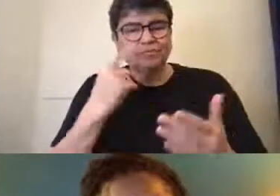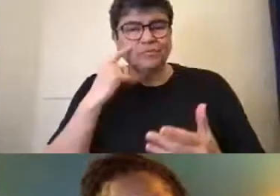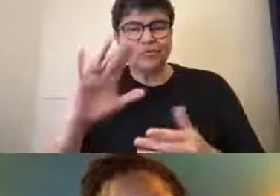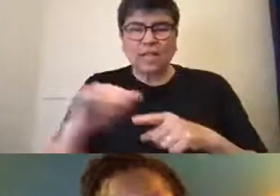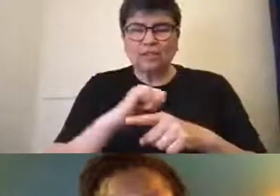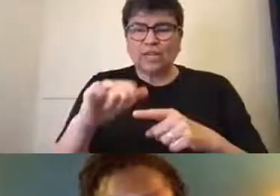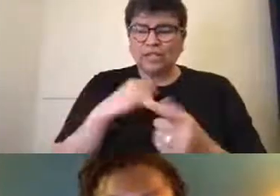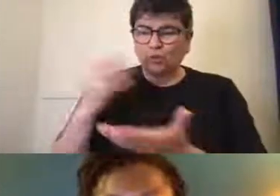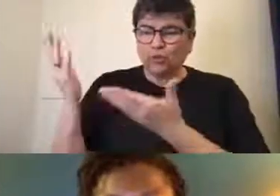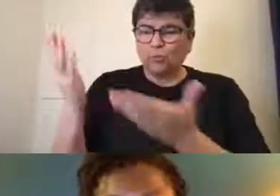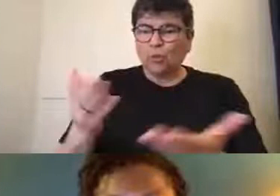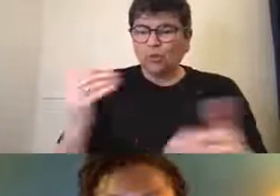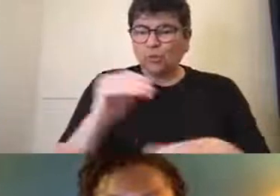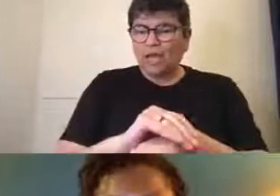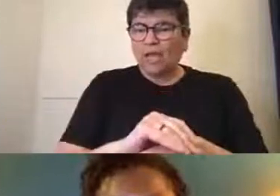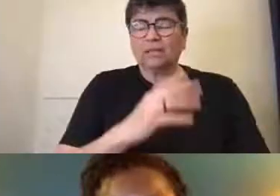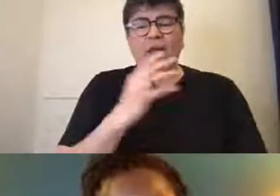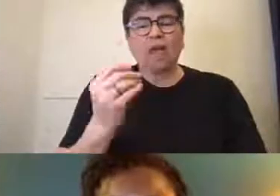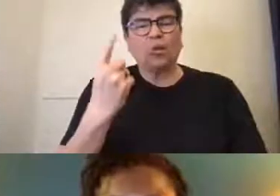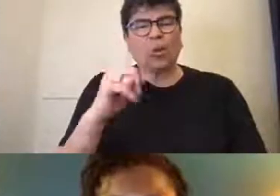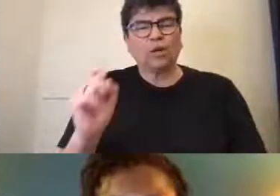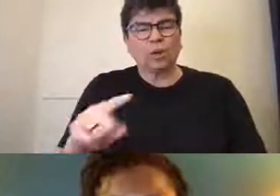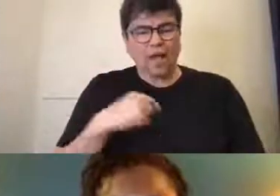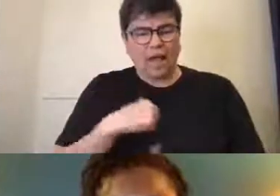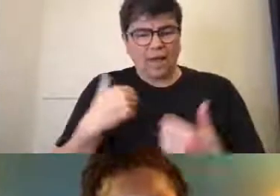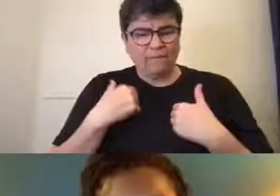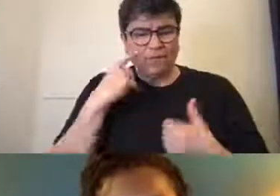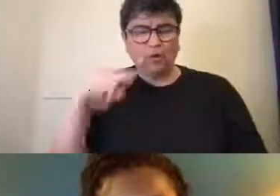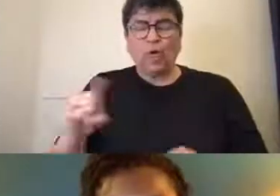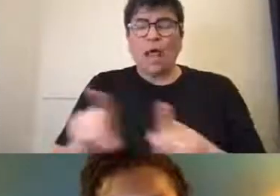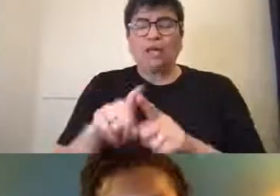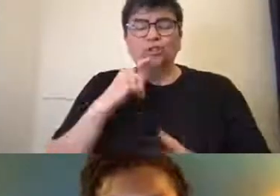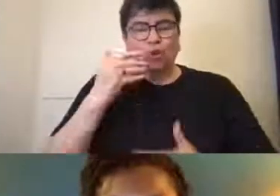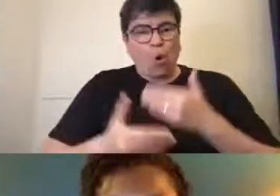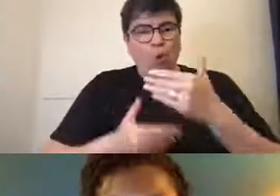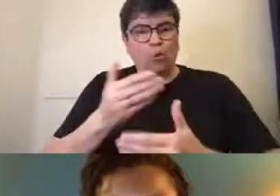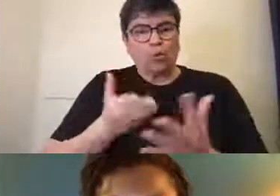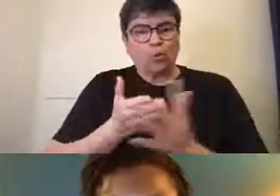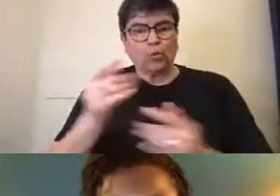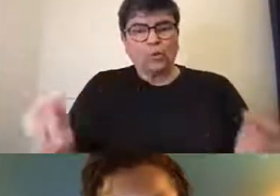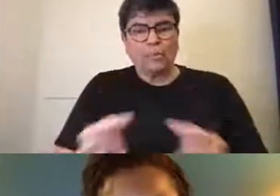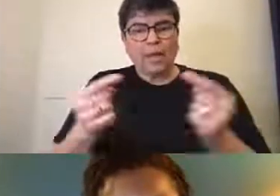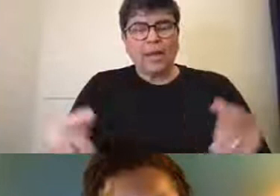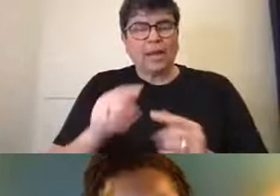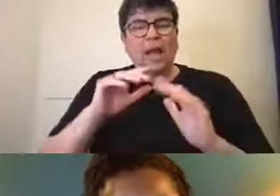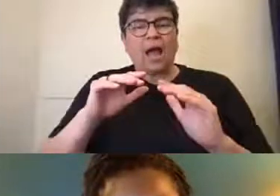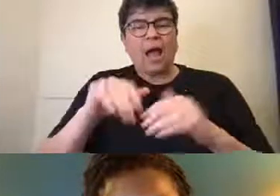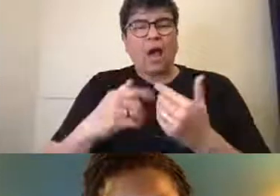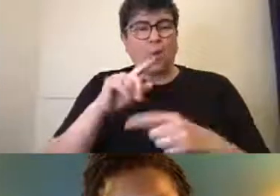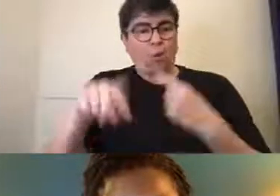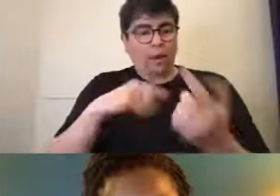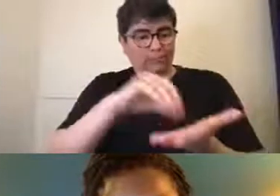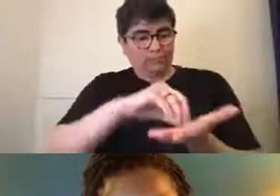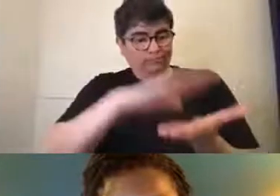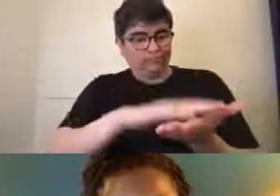that you brought us tonight. And one question I had for you is, as you're walking through that pain, how do you, once it's written and